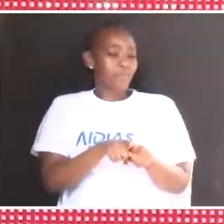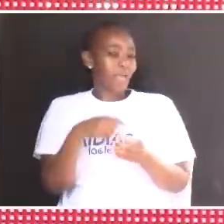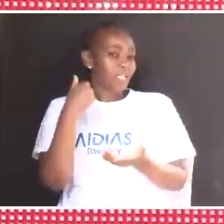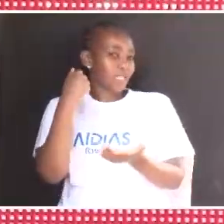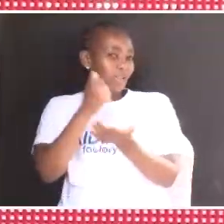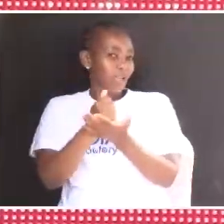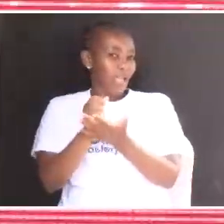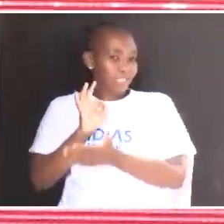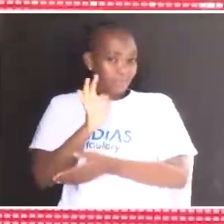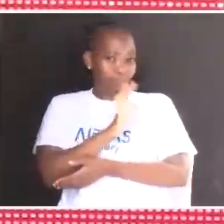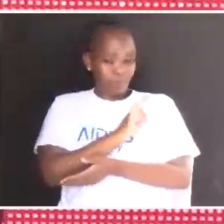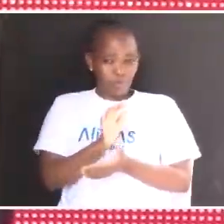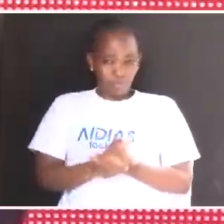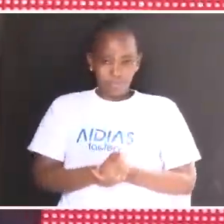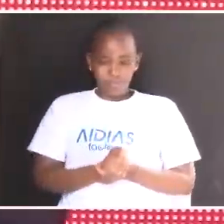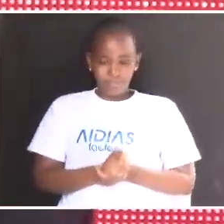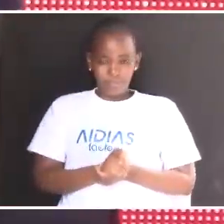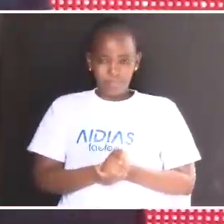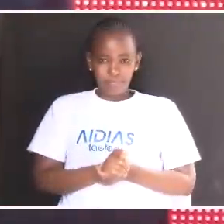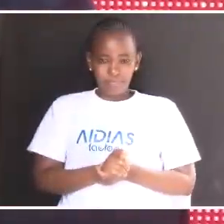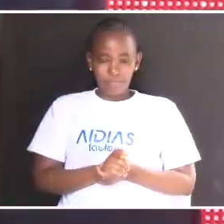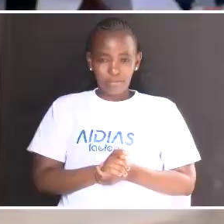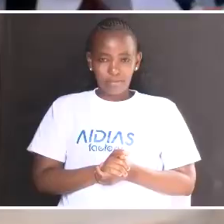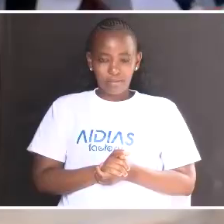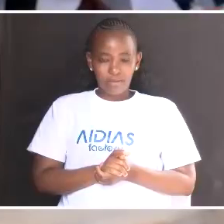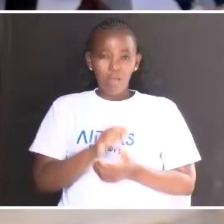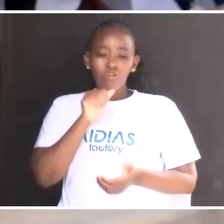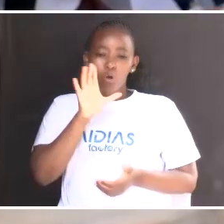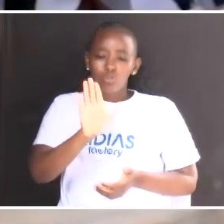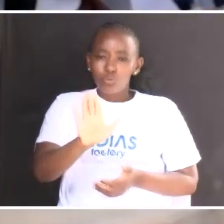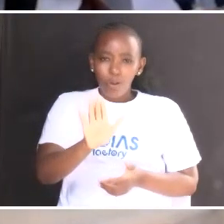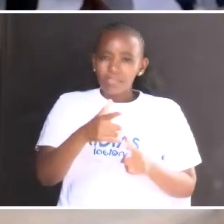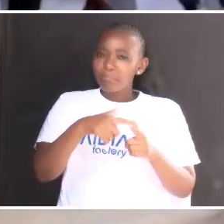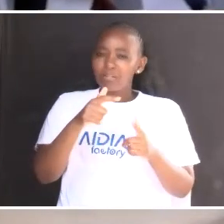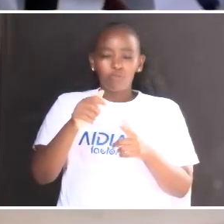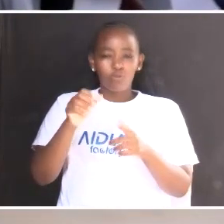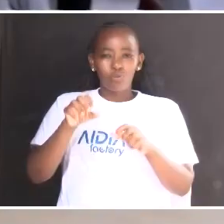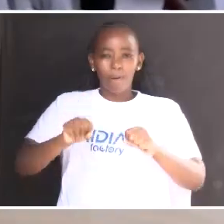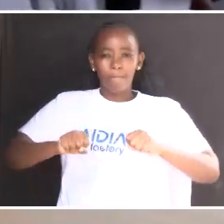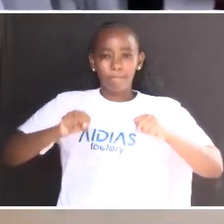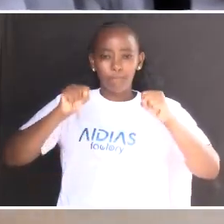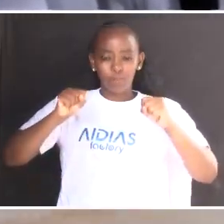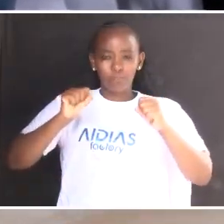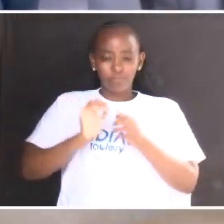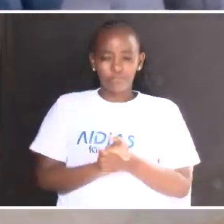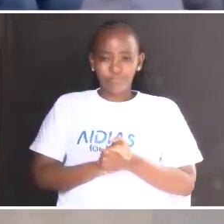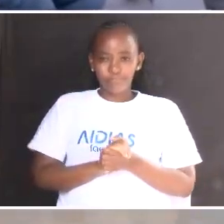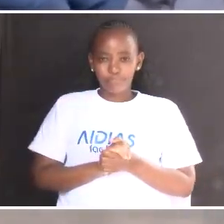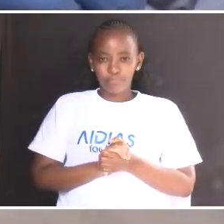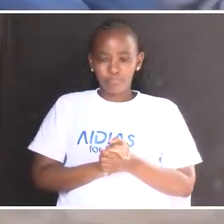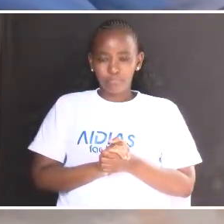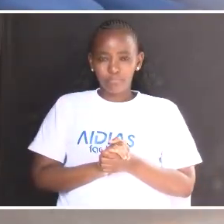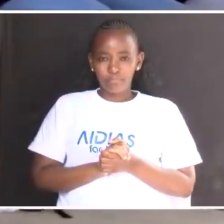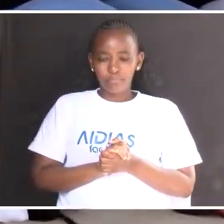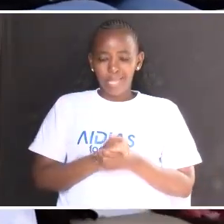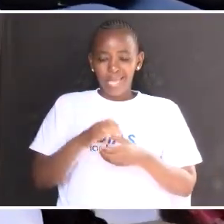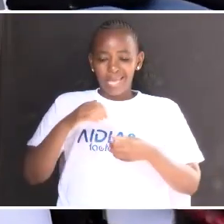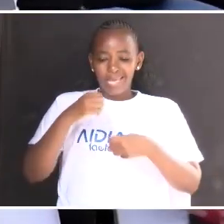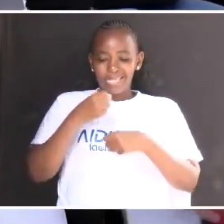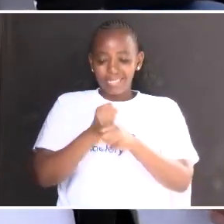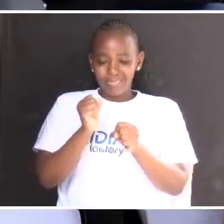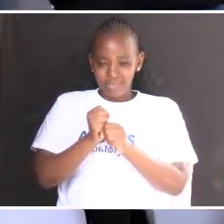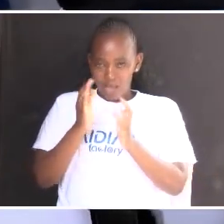employee belongs to the employer. We are clear. We are saying the creator of a